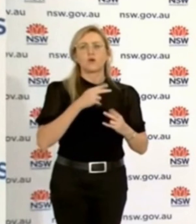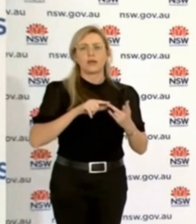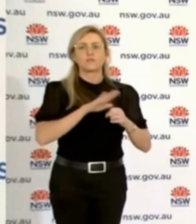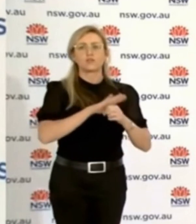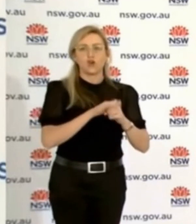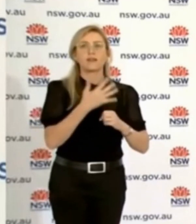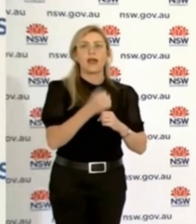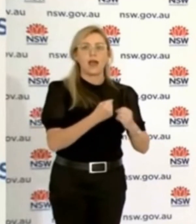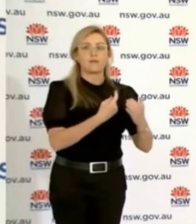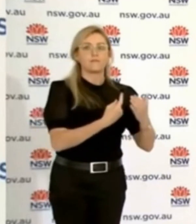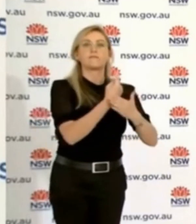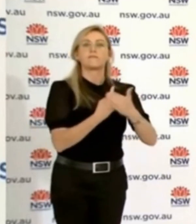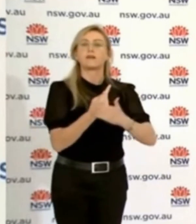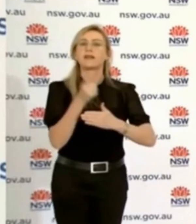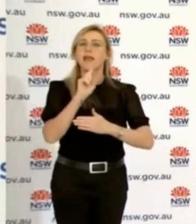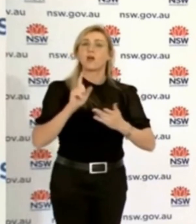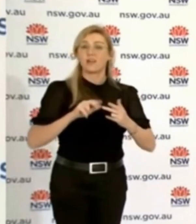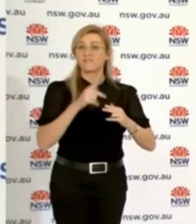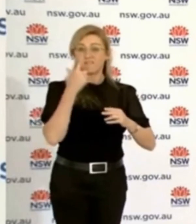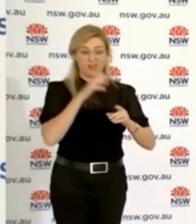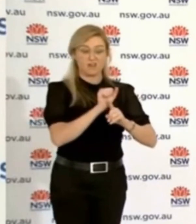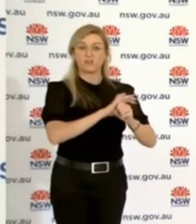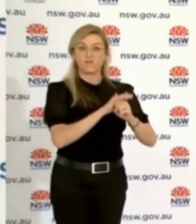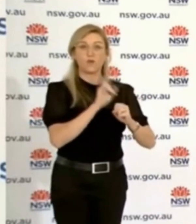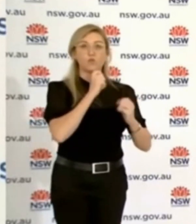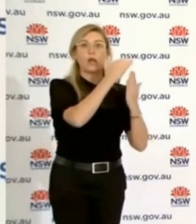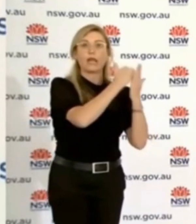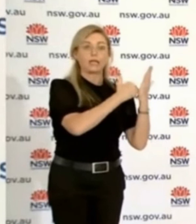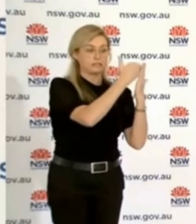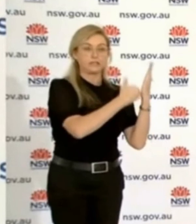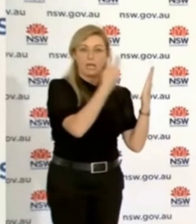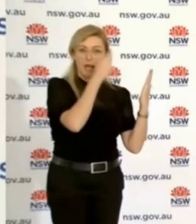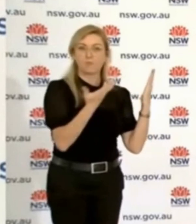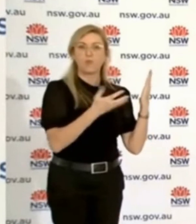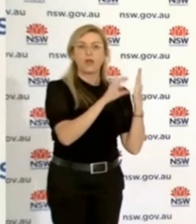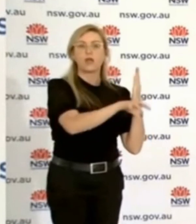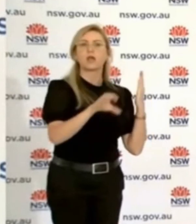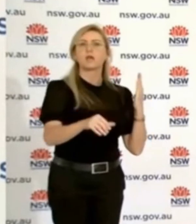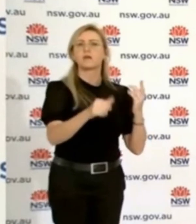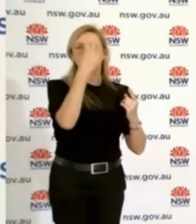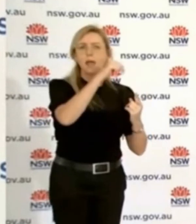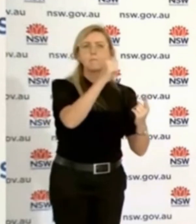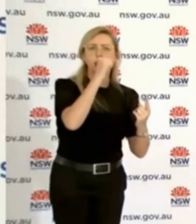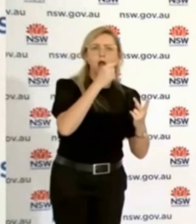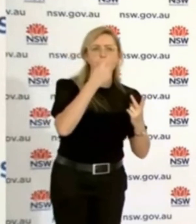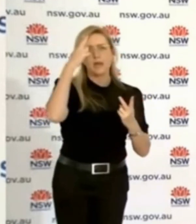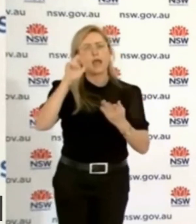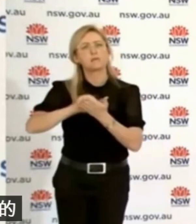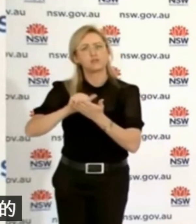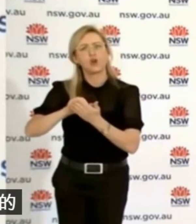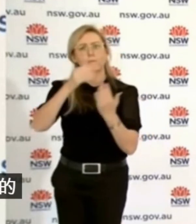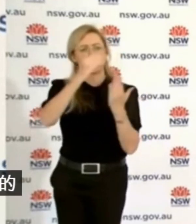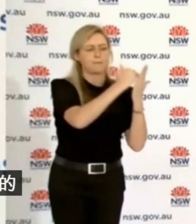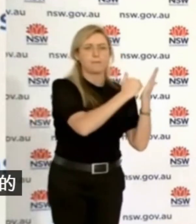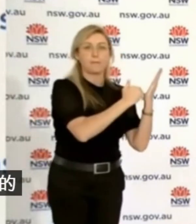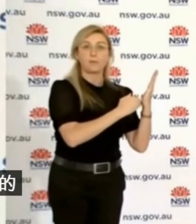at what contact tracing looks like in the New World Order. Yes, it will be pubs and clubs and other things if we have a positive case there.